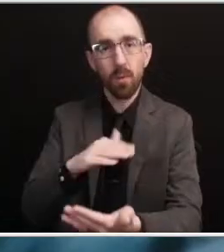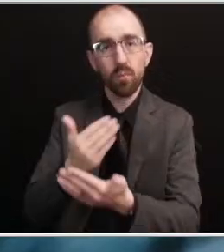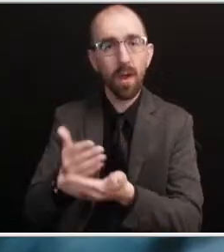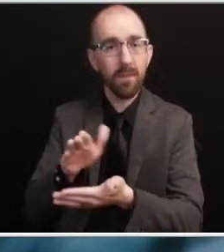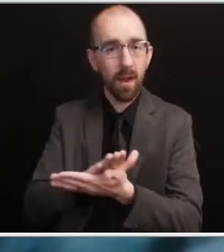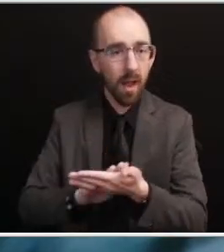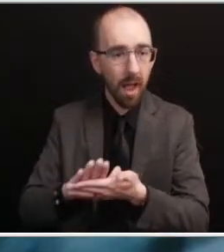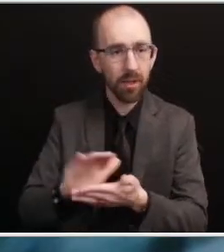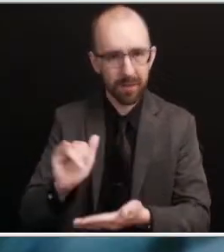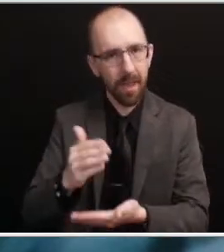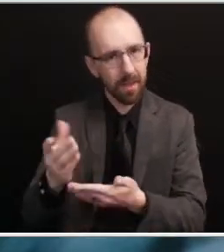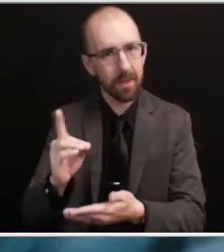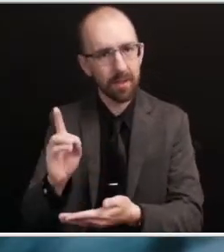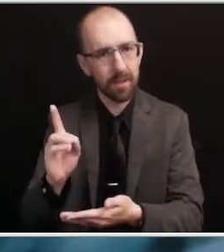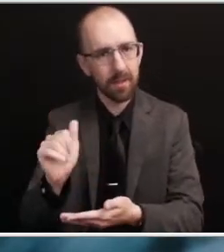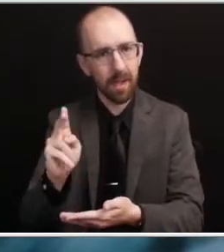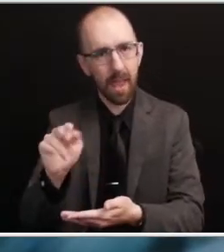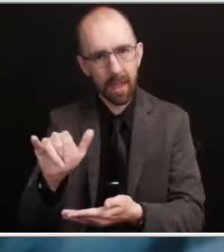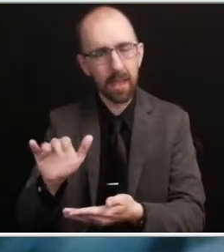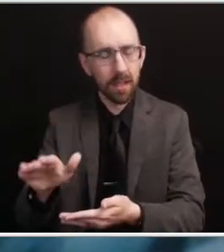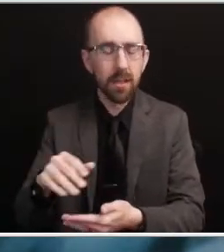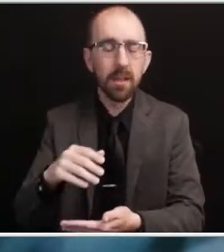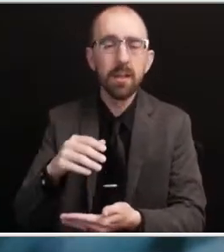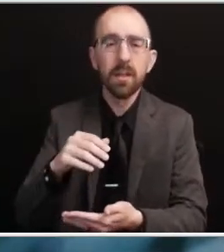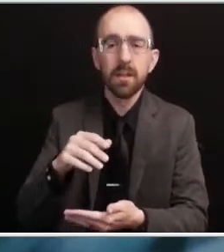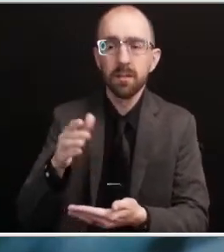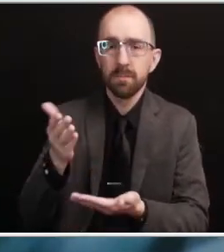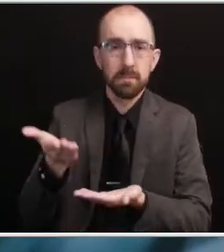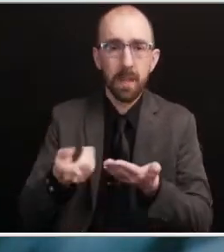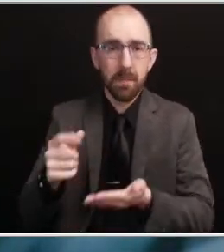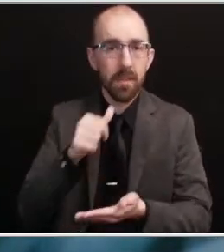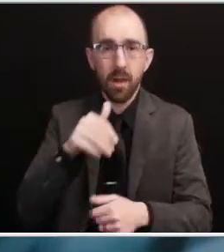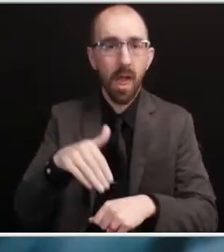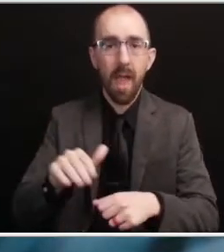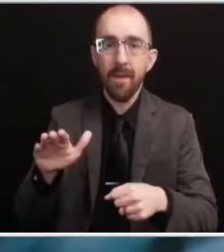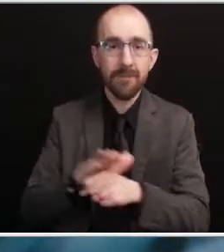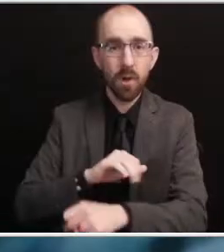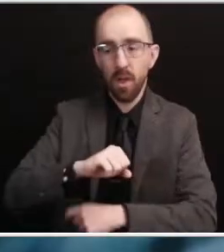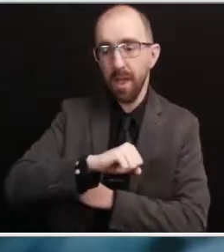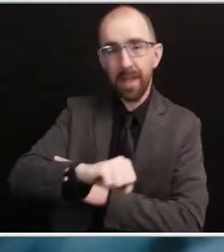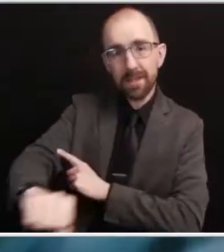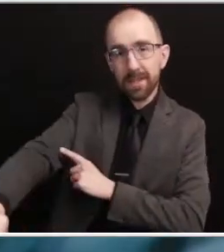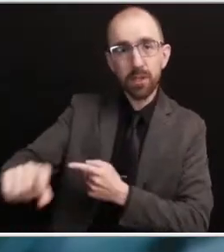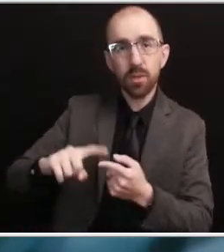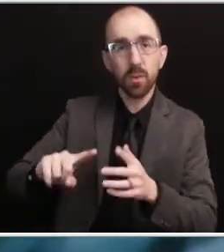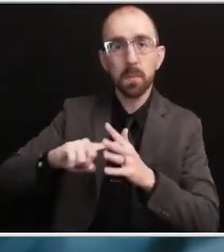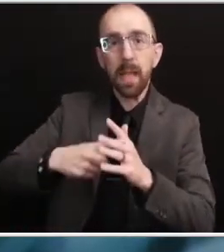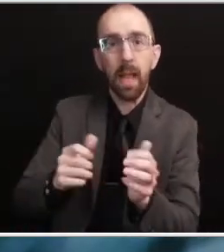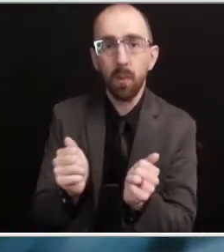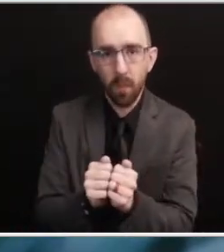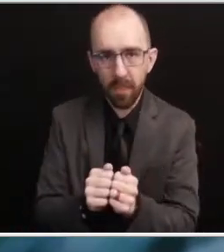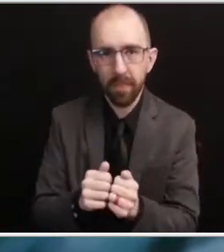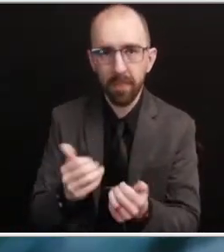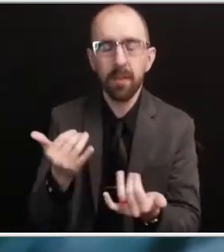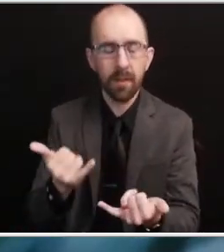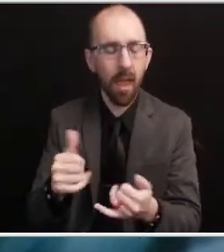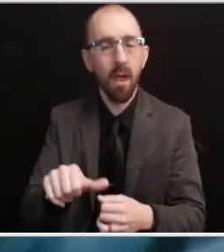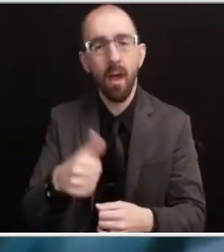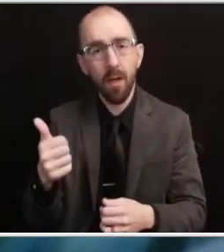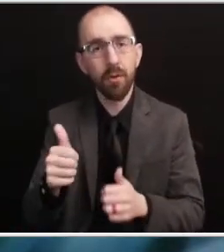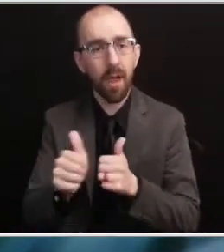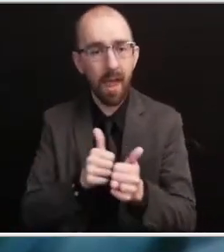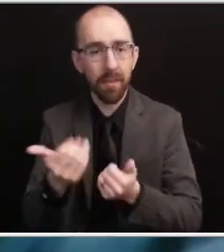in Danny's case, maybe they weren't at full elbow extension to begin with, and then other athletes might